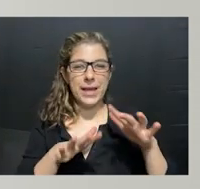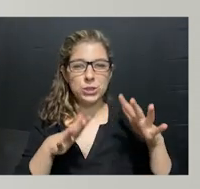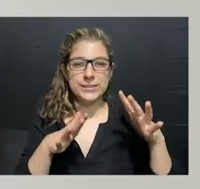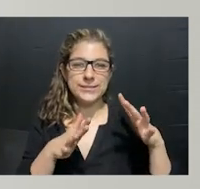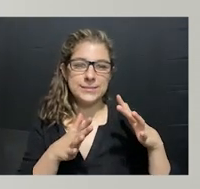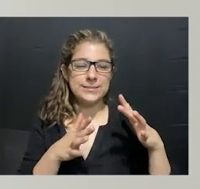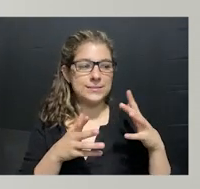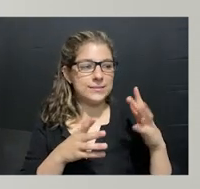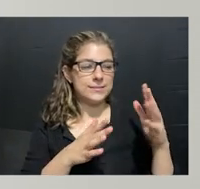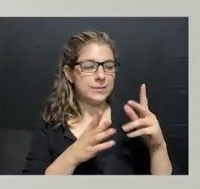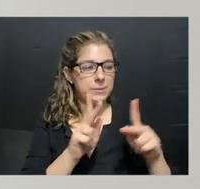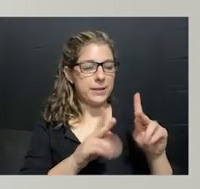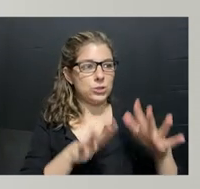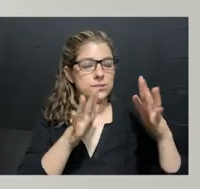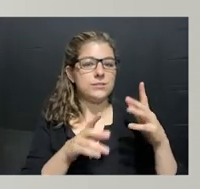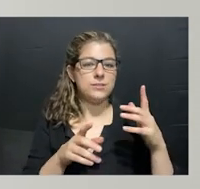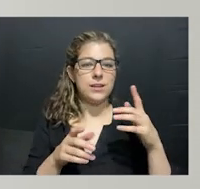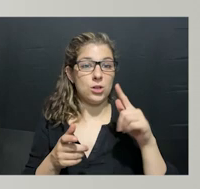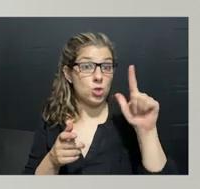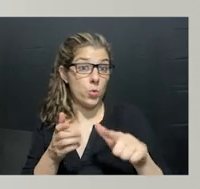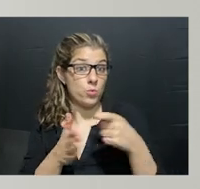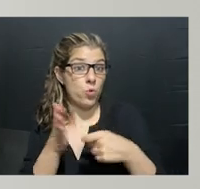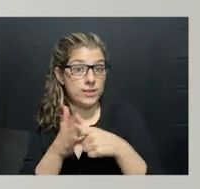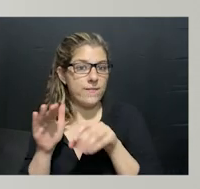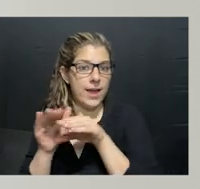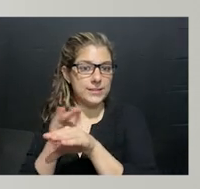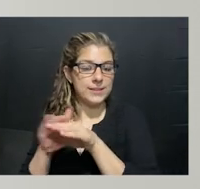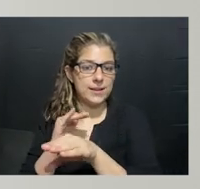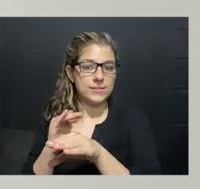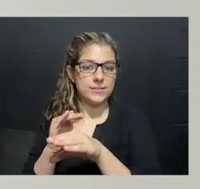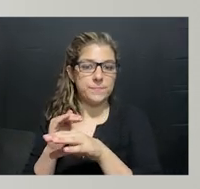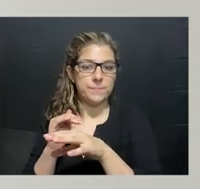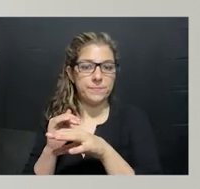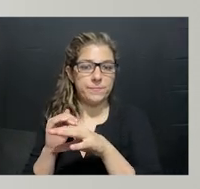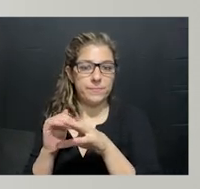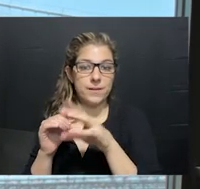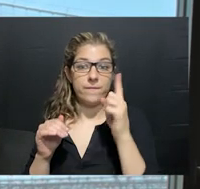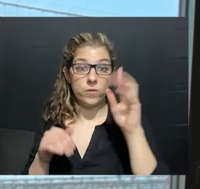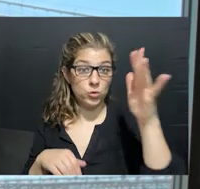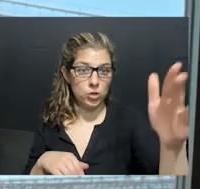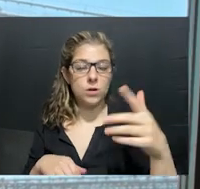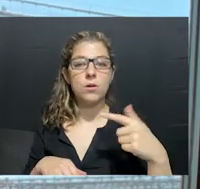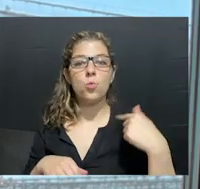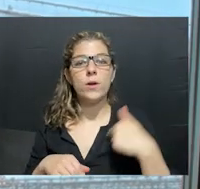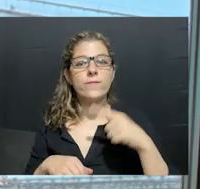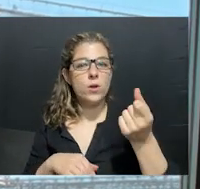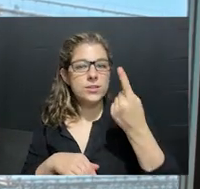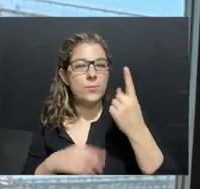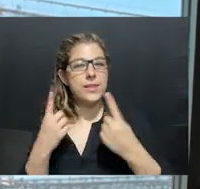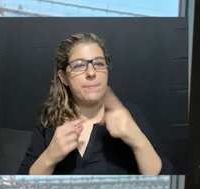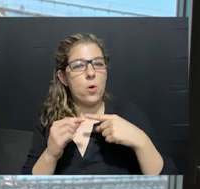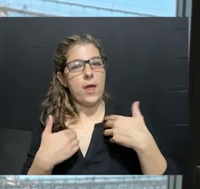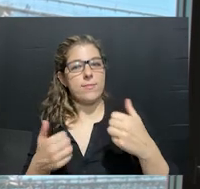anxious, end up lowering the price of access well into the future. We also have to understand, as we think